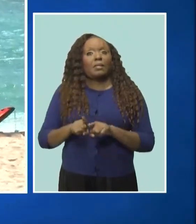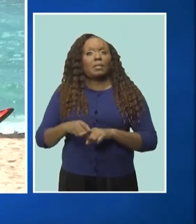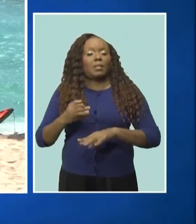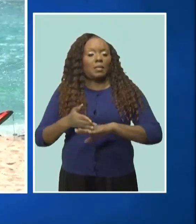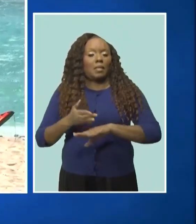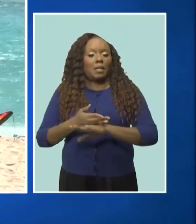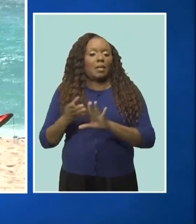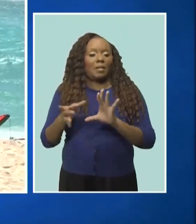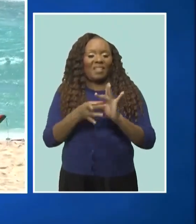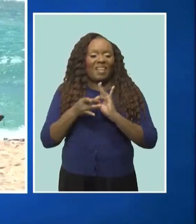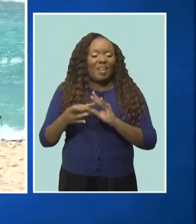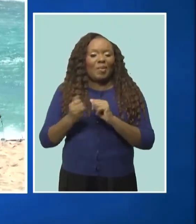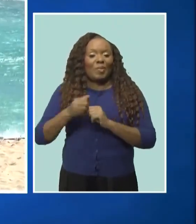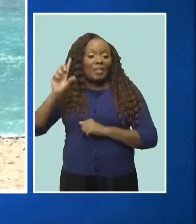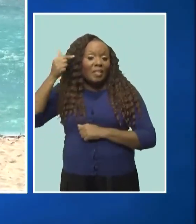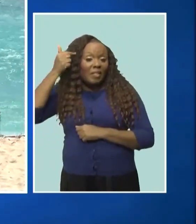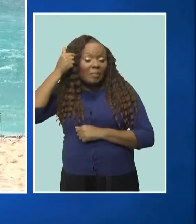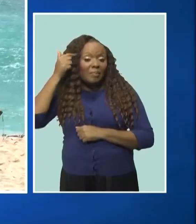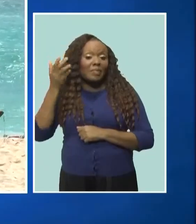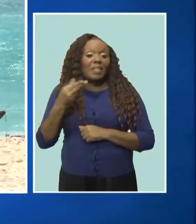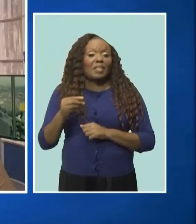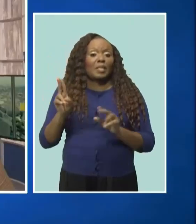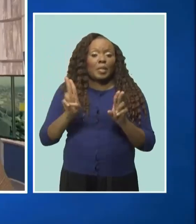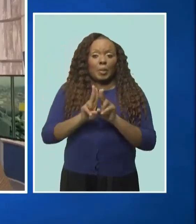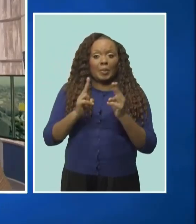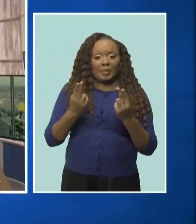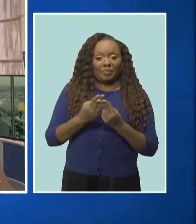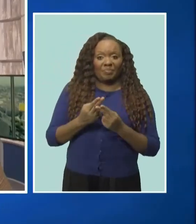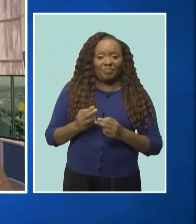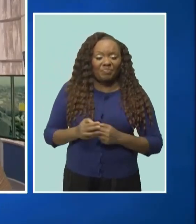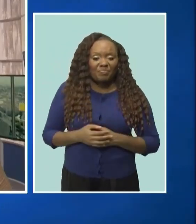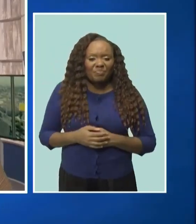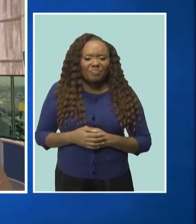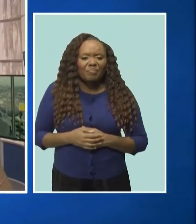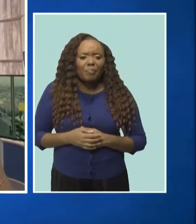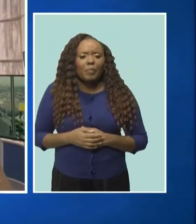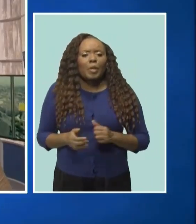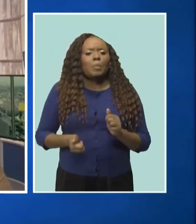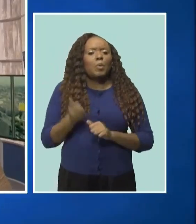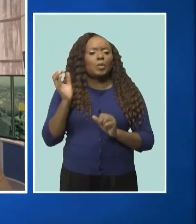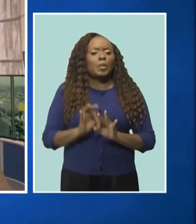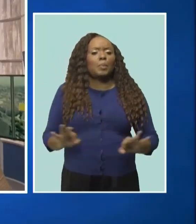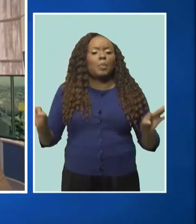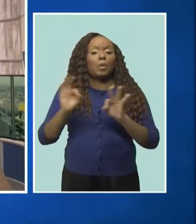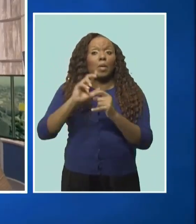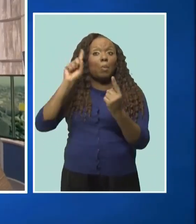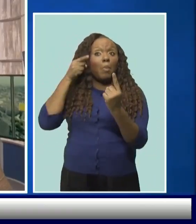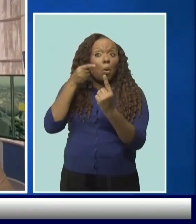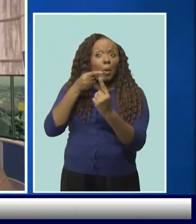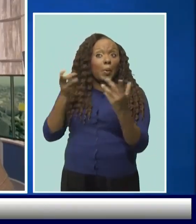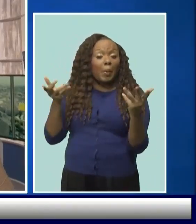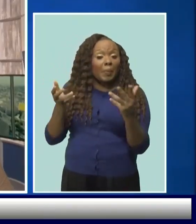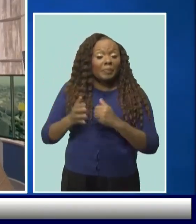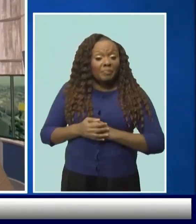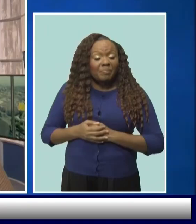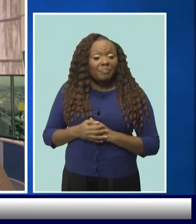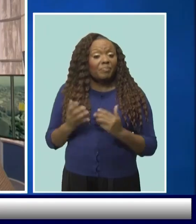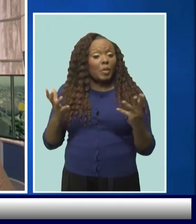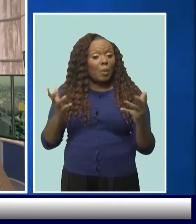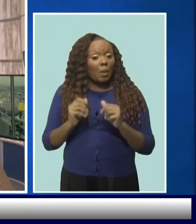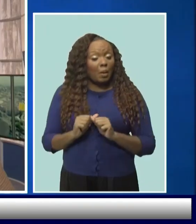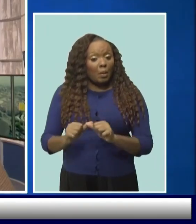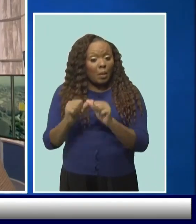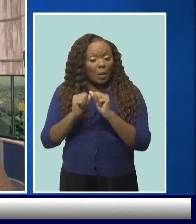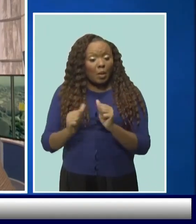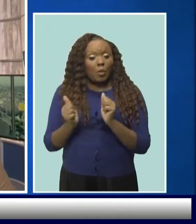government agencies and unions. In terms of actual goals, the main priority at this stage is to continue with some of the existing programs which